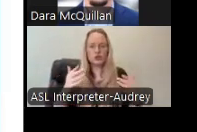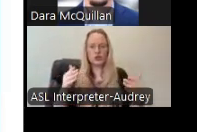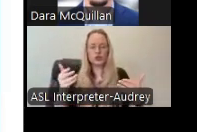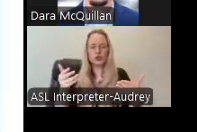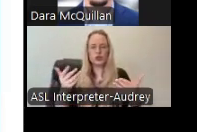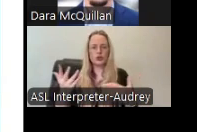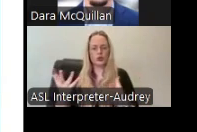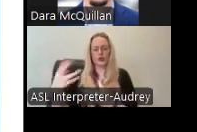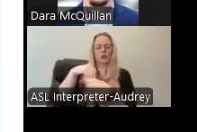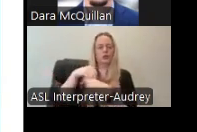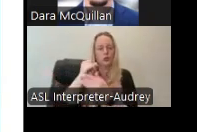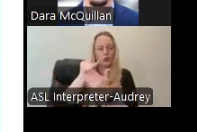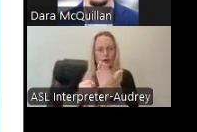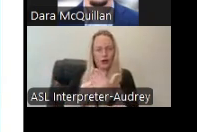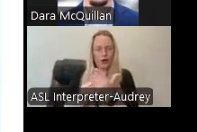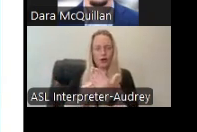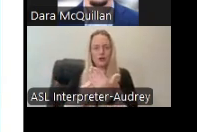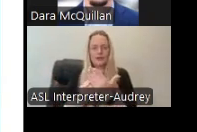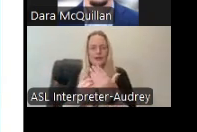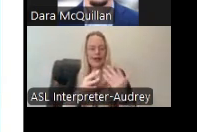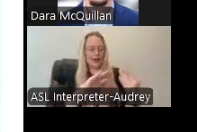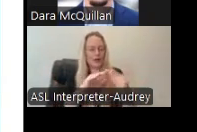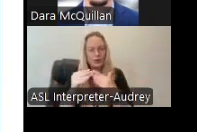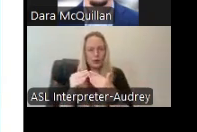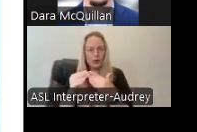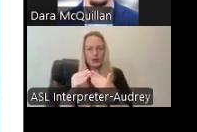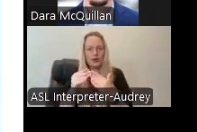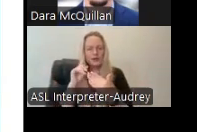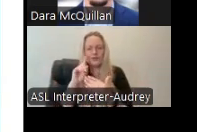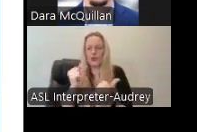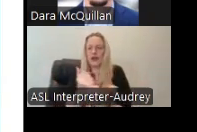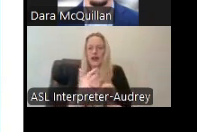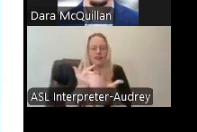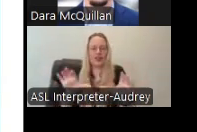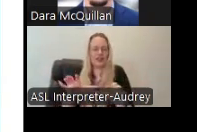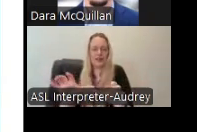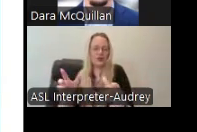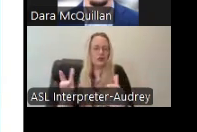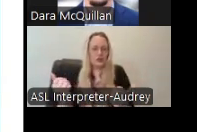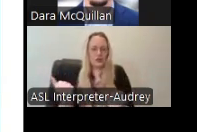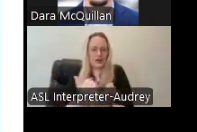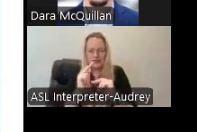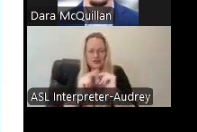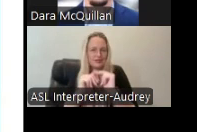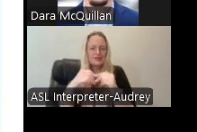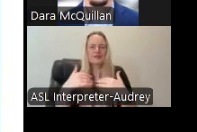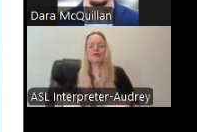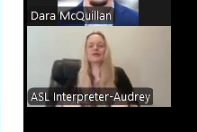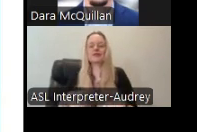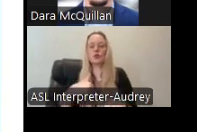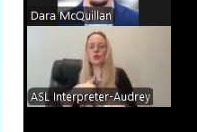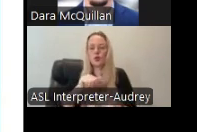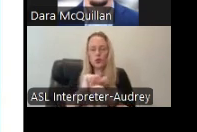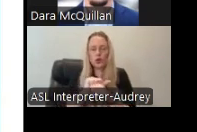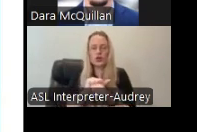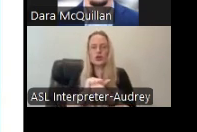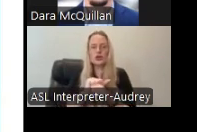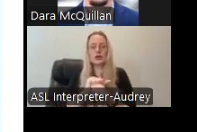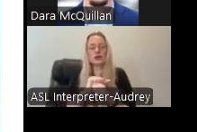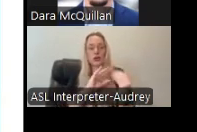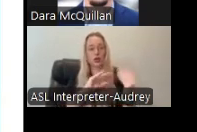integrating art and community in pretty much everything that they do. We worked on a community mural